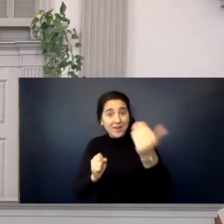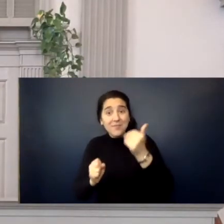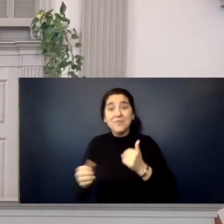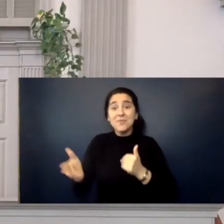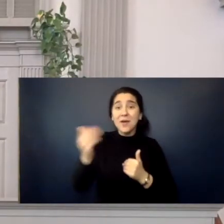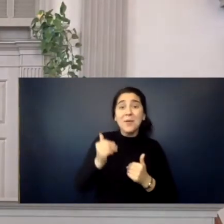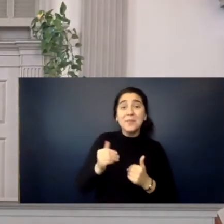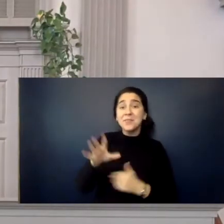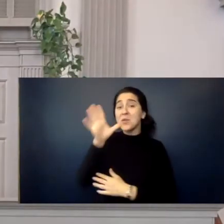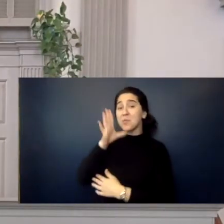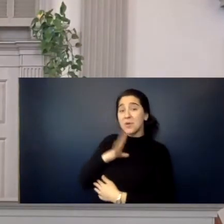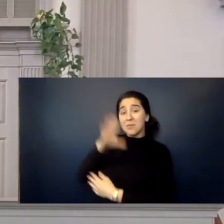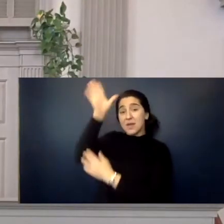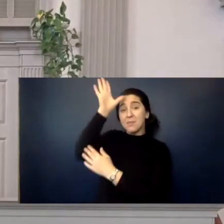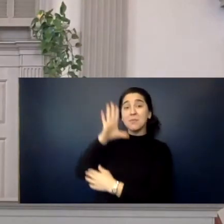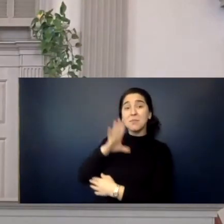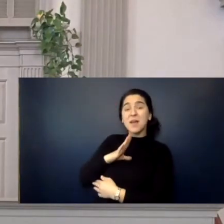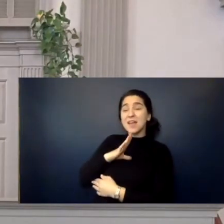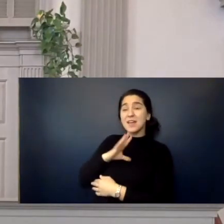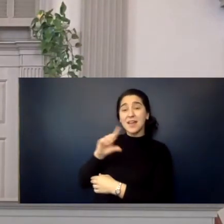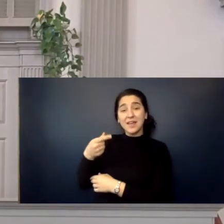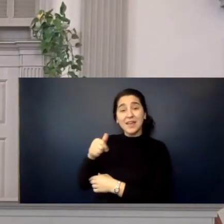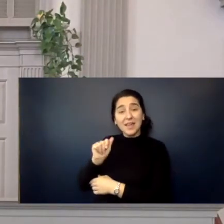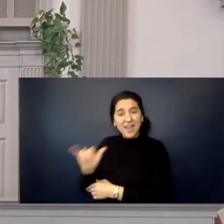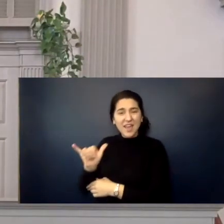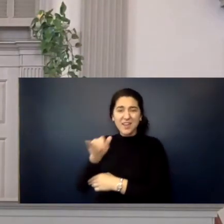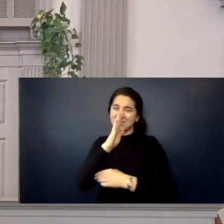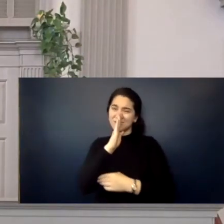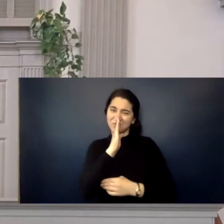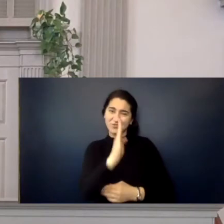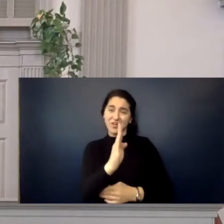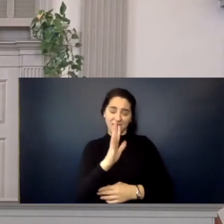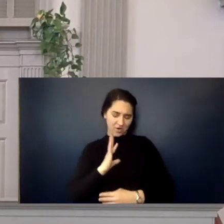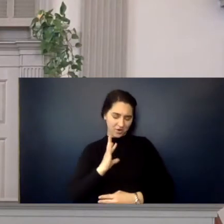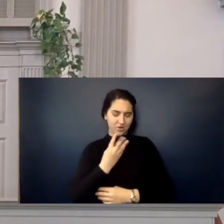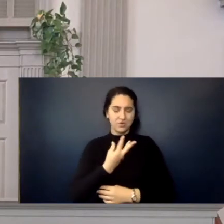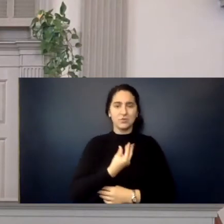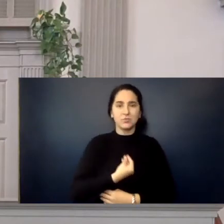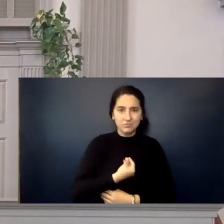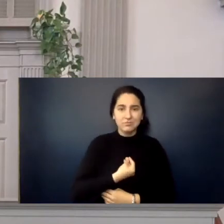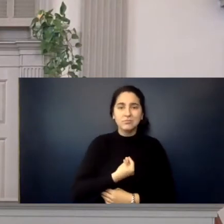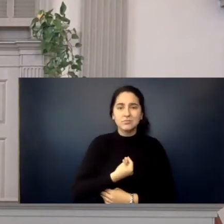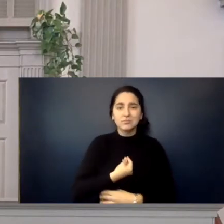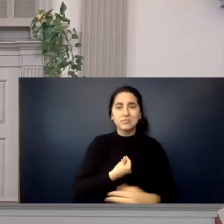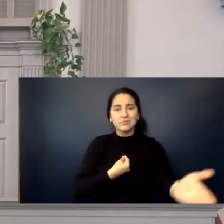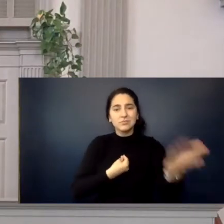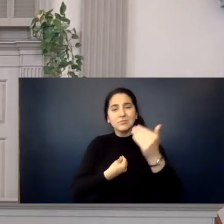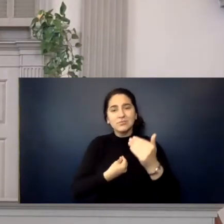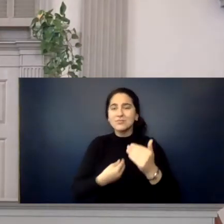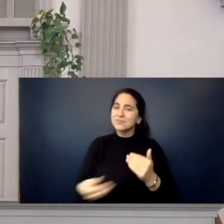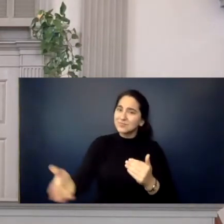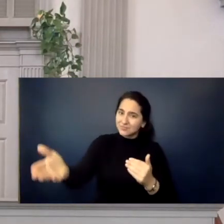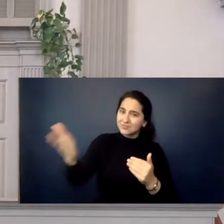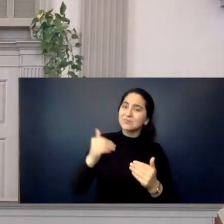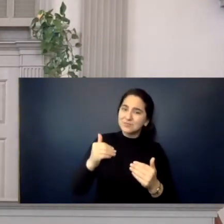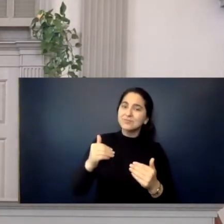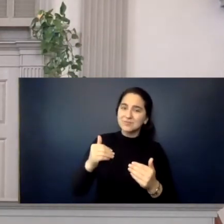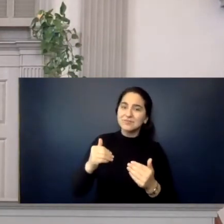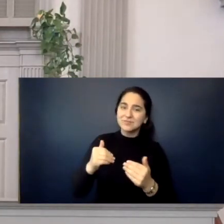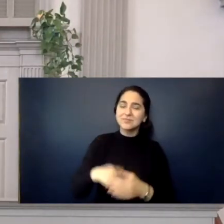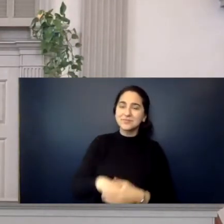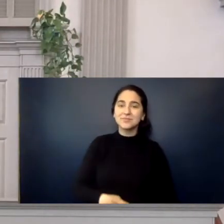saints, women and men, gay and straight, cisgendered and trans.